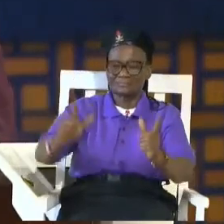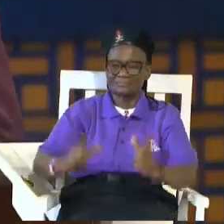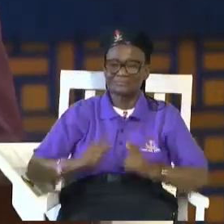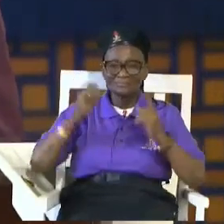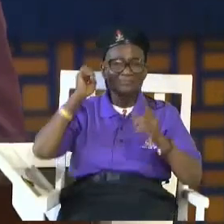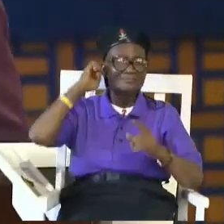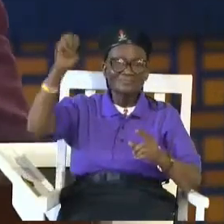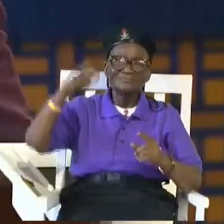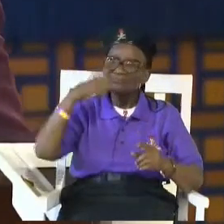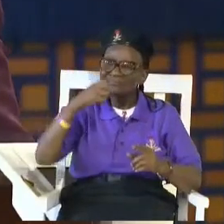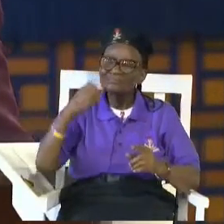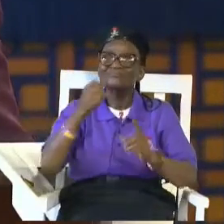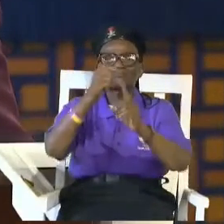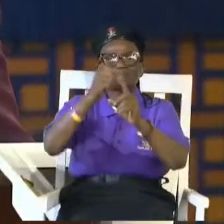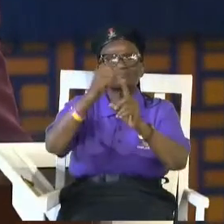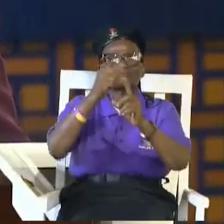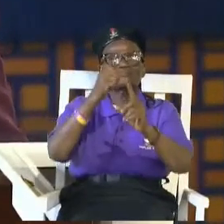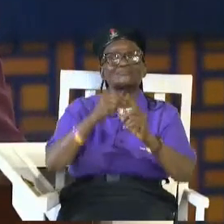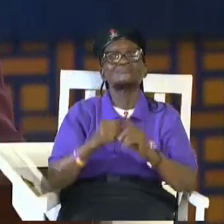He spoke a word,